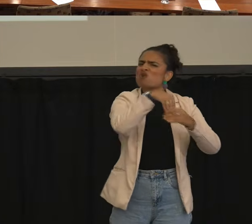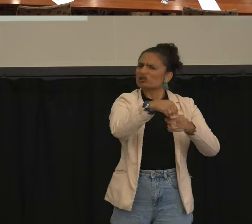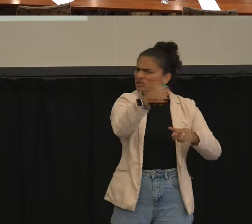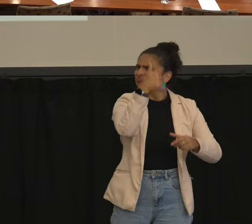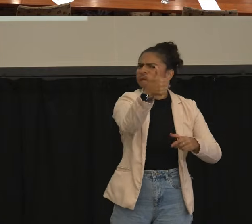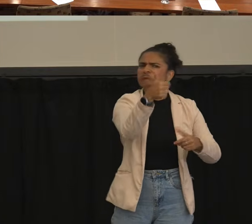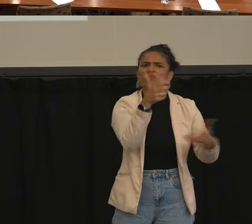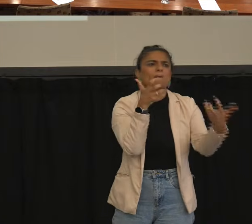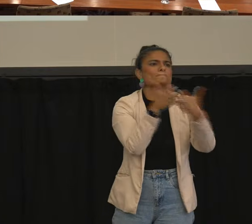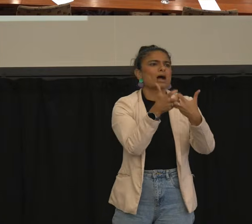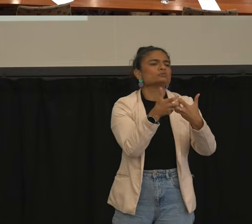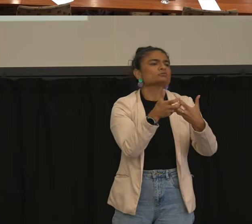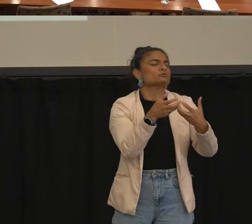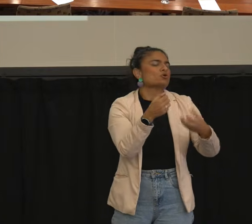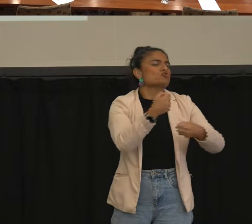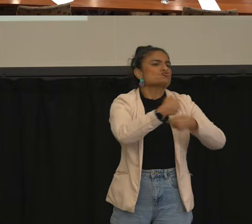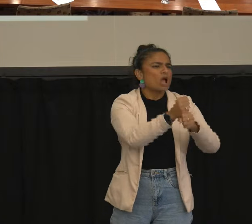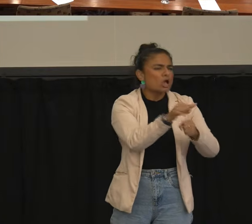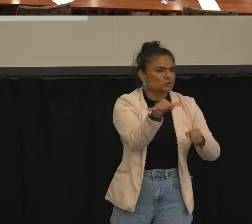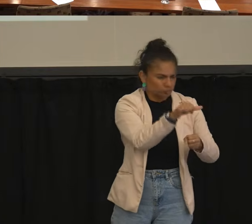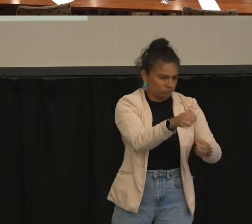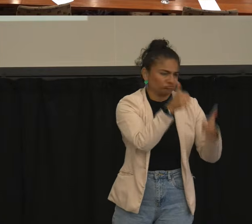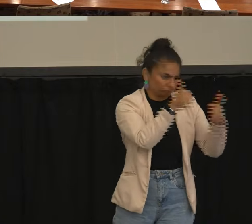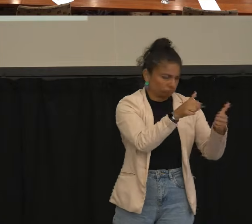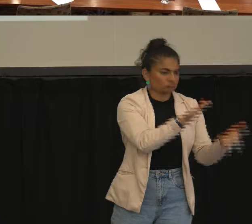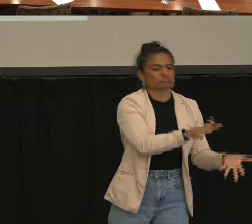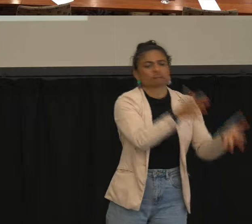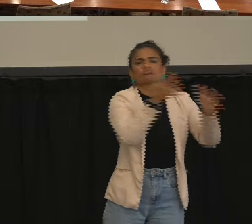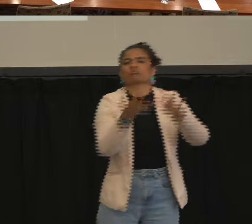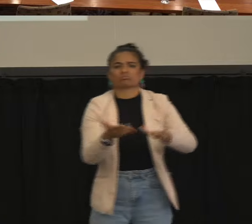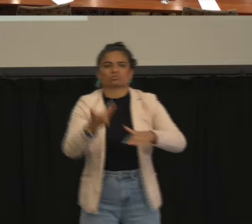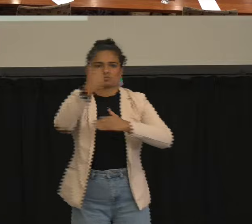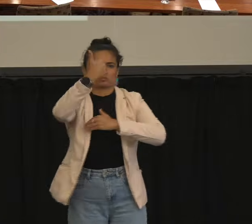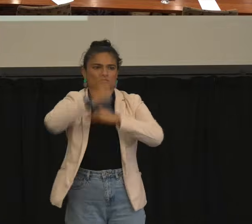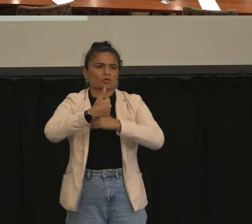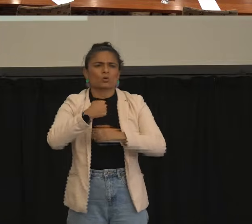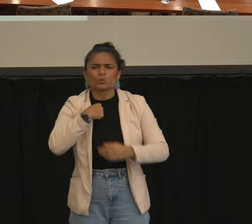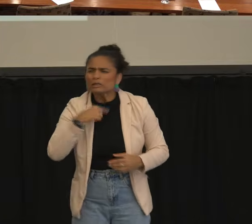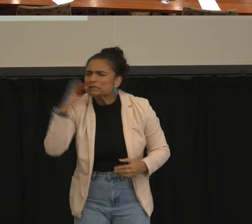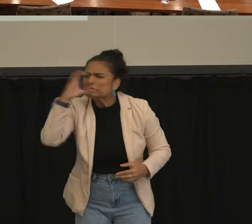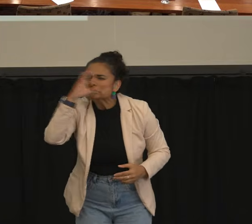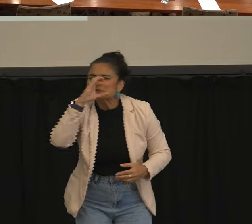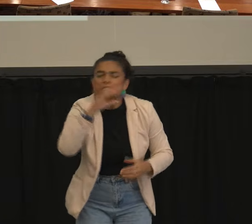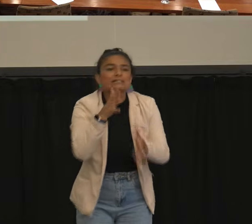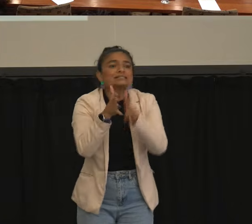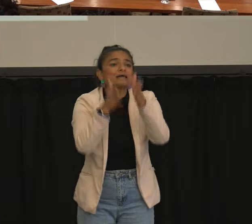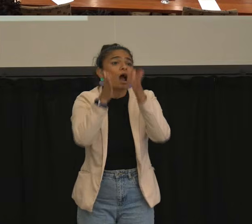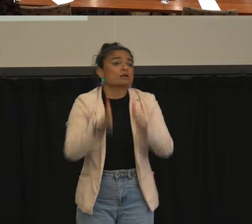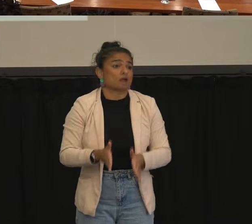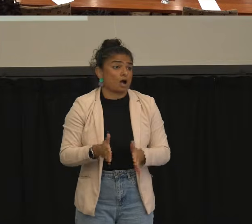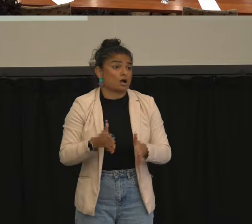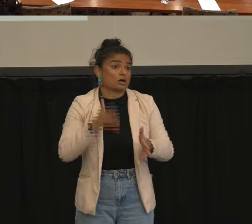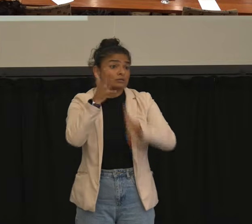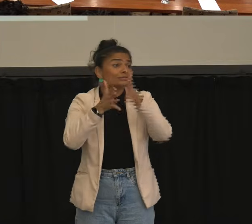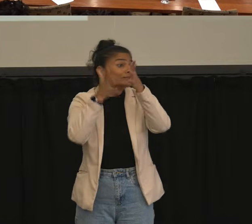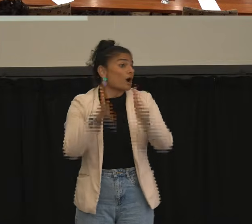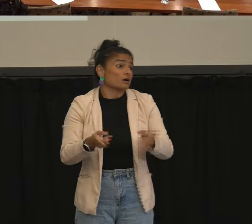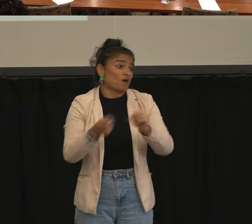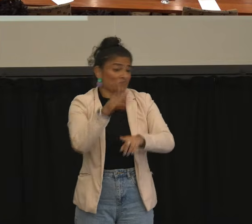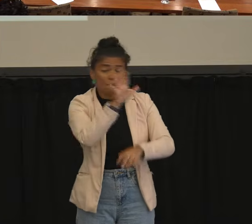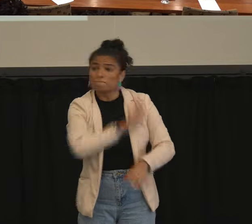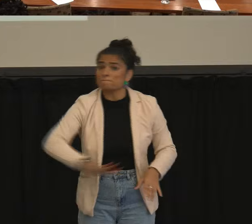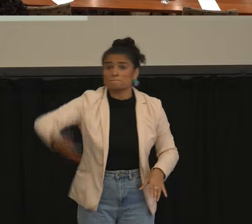look at the content or the concepts, and we feel maybe it would, what's suitable for which grades. We would then sit and decide